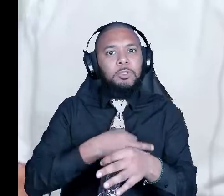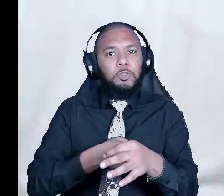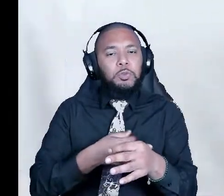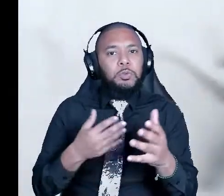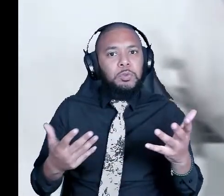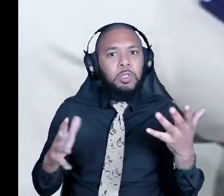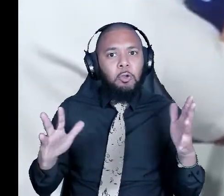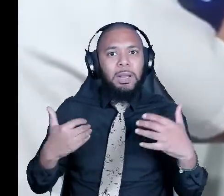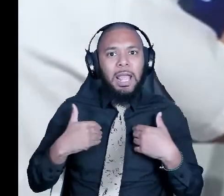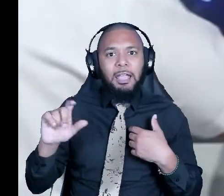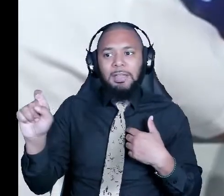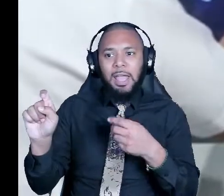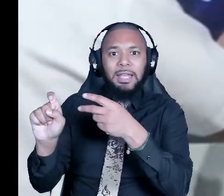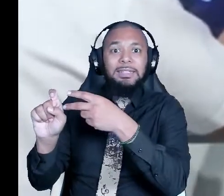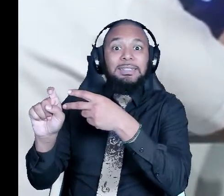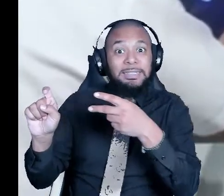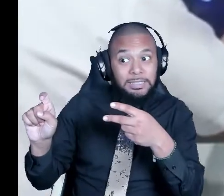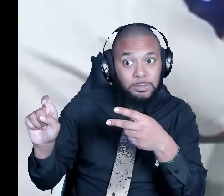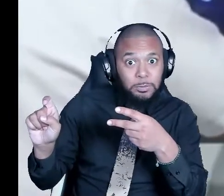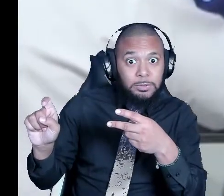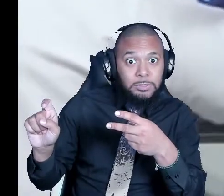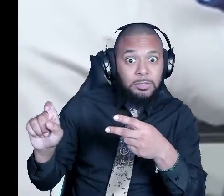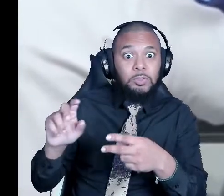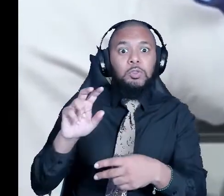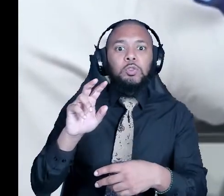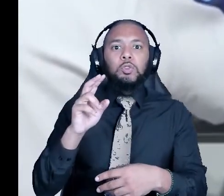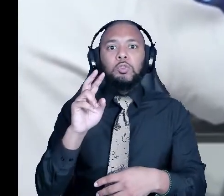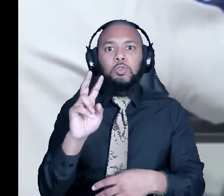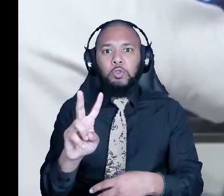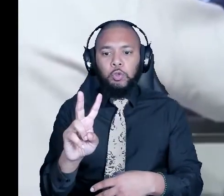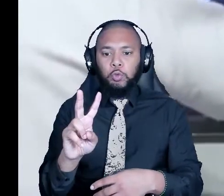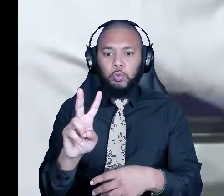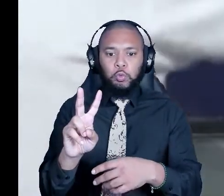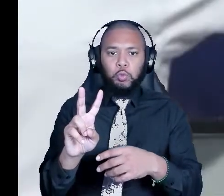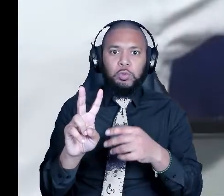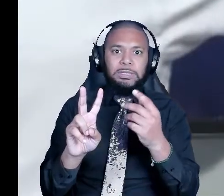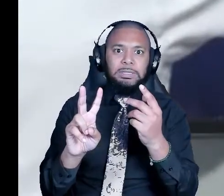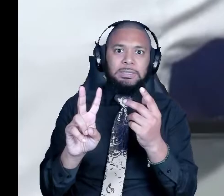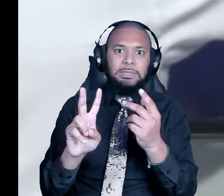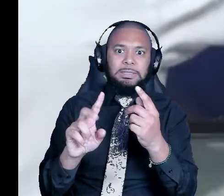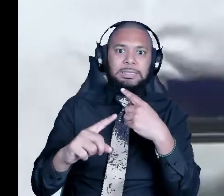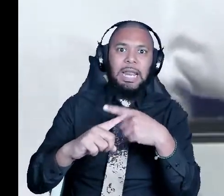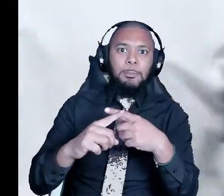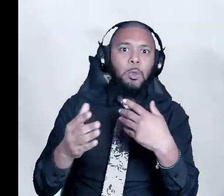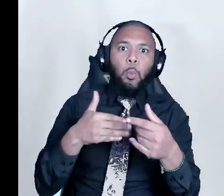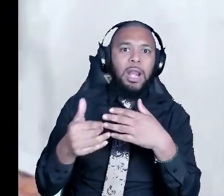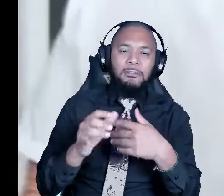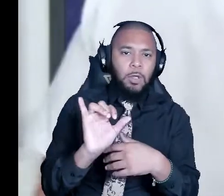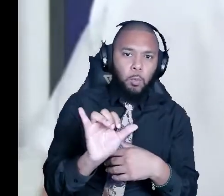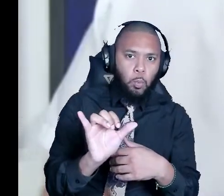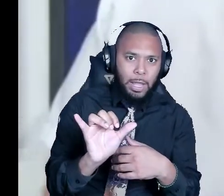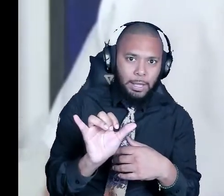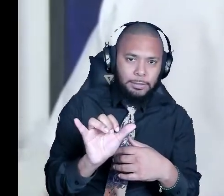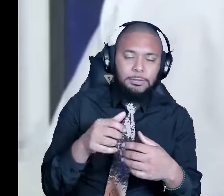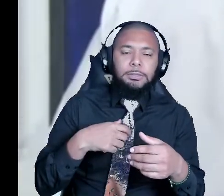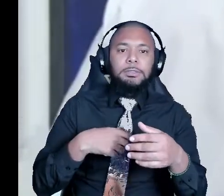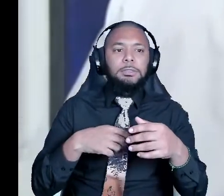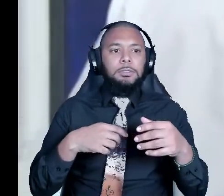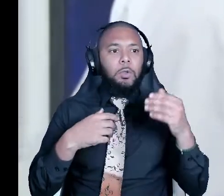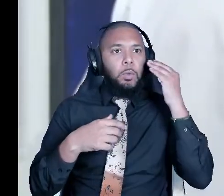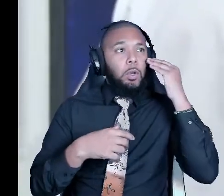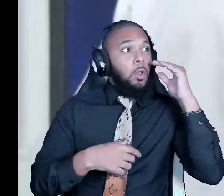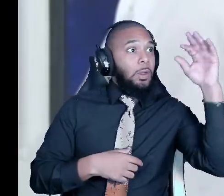X is 2 times whatever y is minus 4. So since I know y is 19, I just take 2